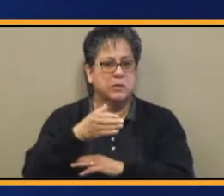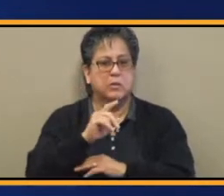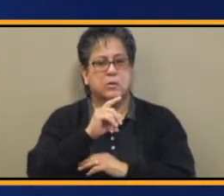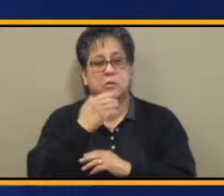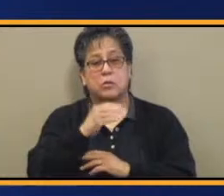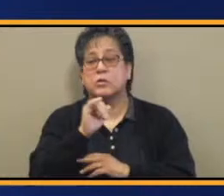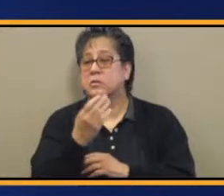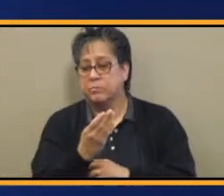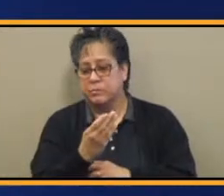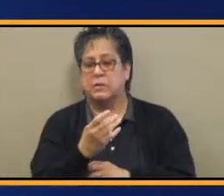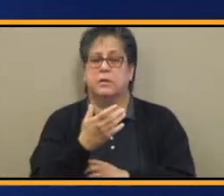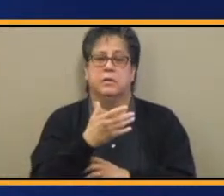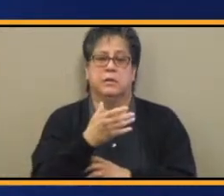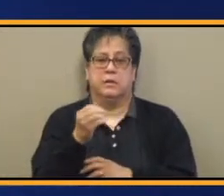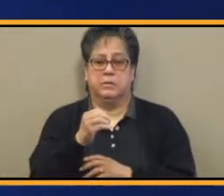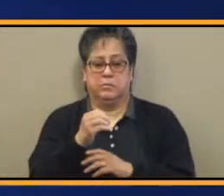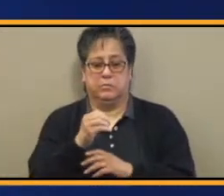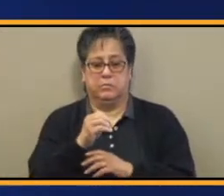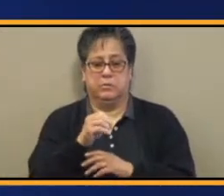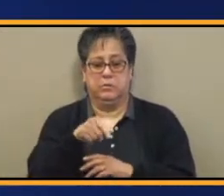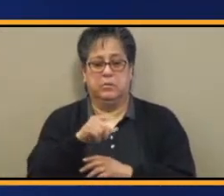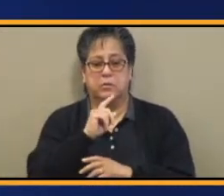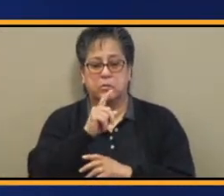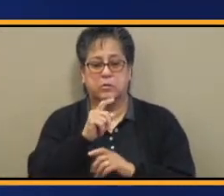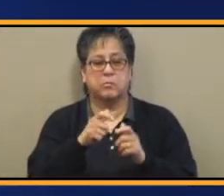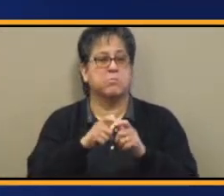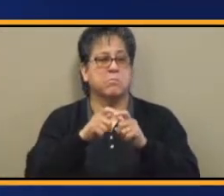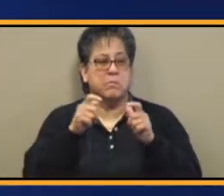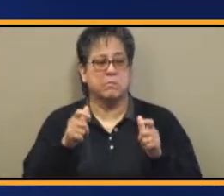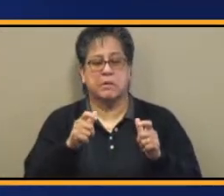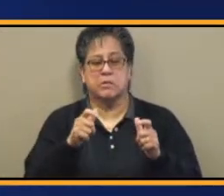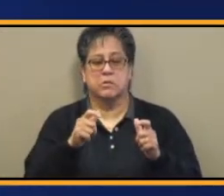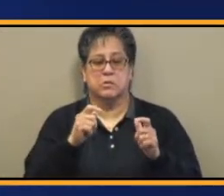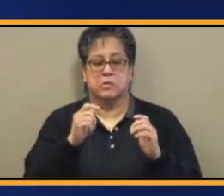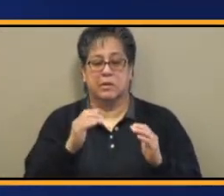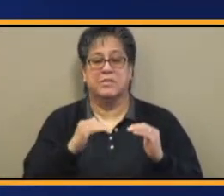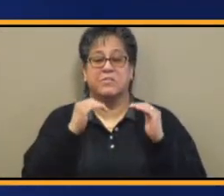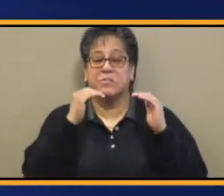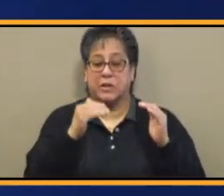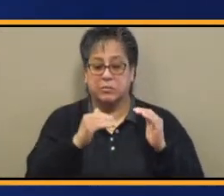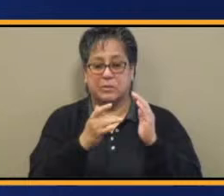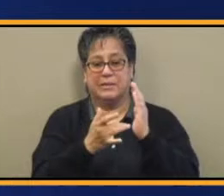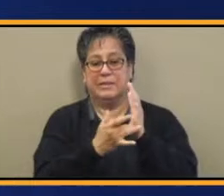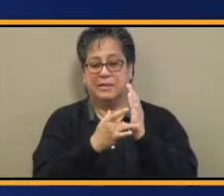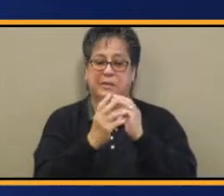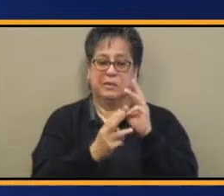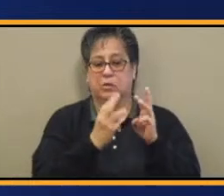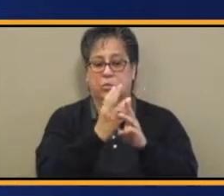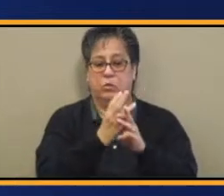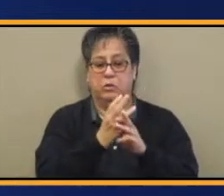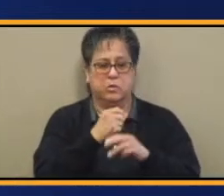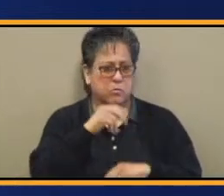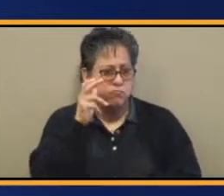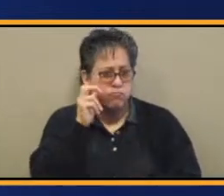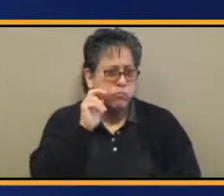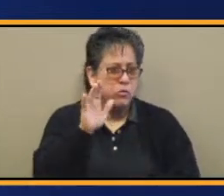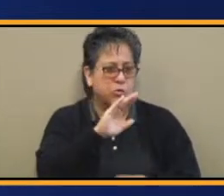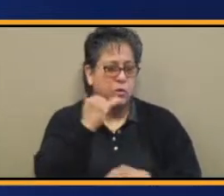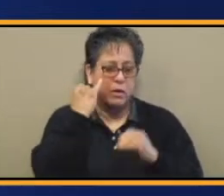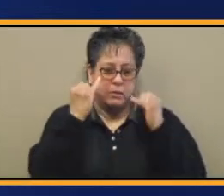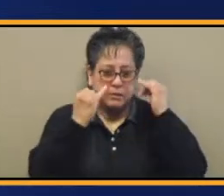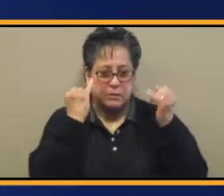job done. This is a really major advancement in the tech world, and so heard a lot of your